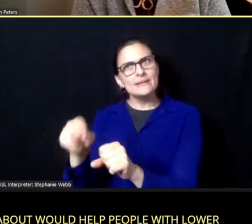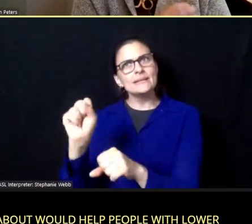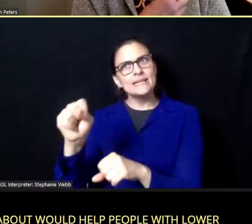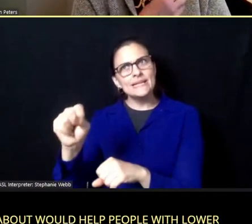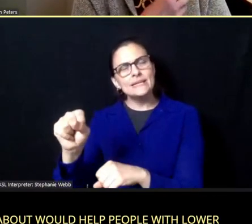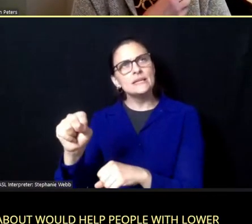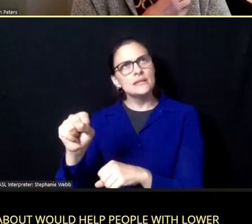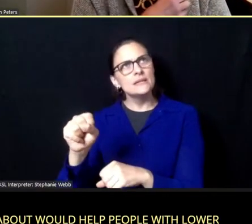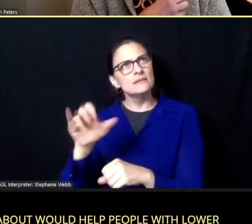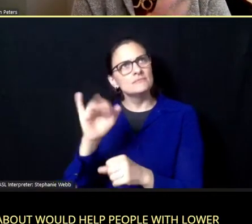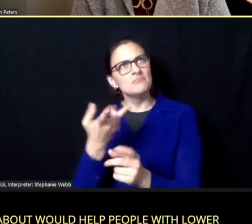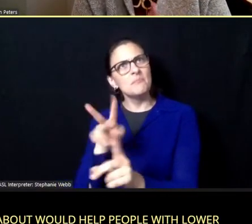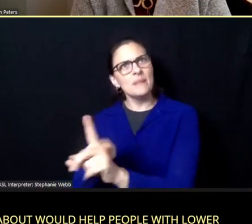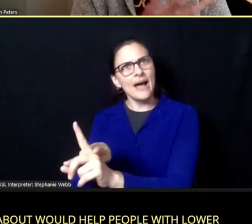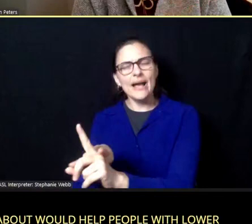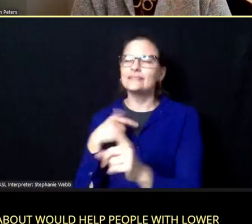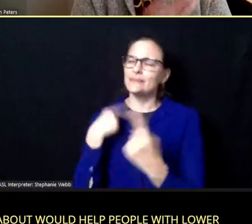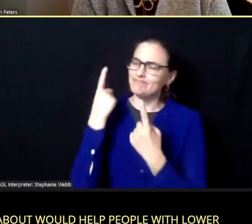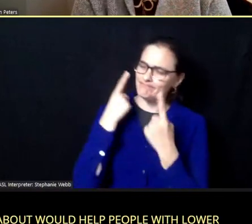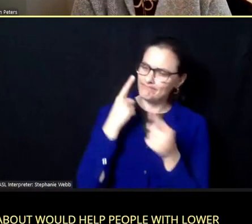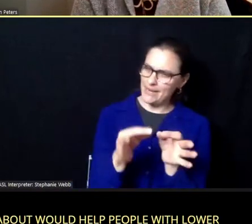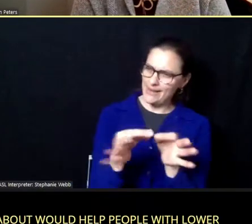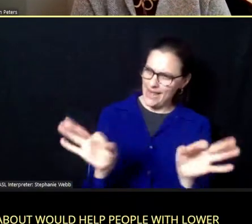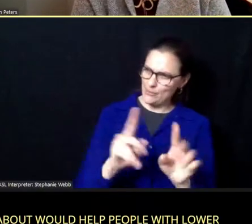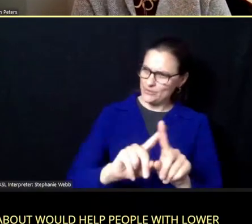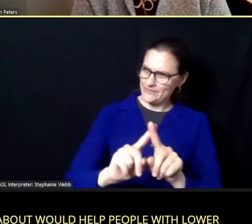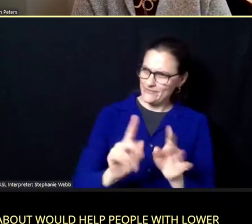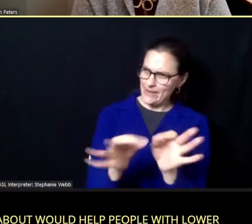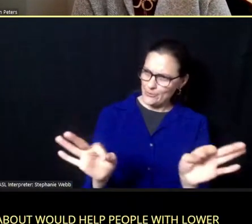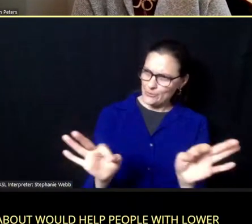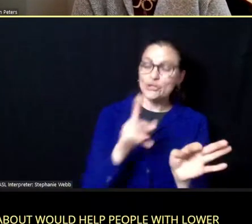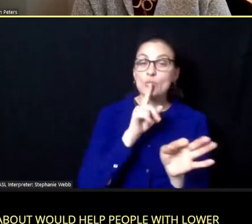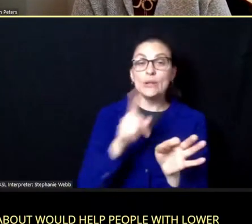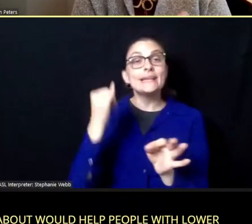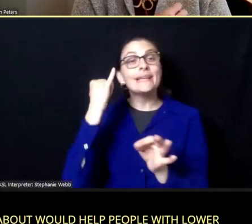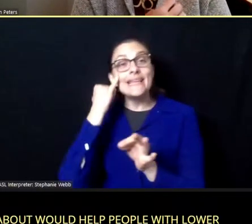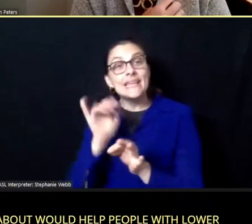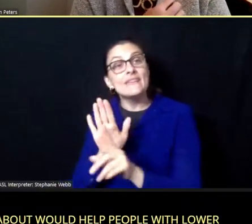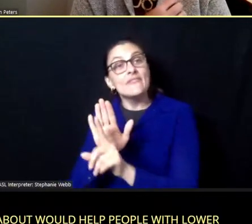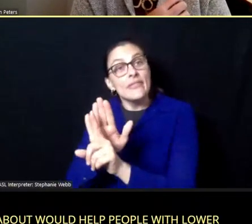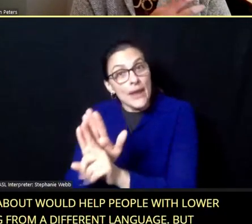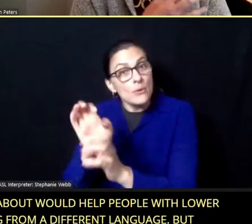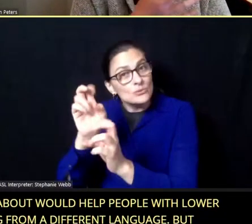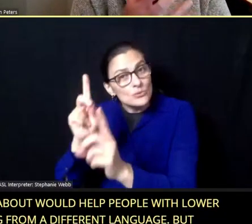less information, crunching those numbers for them rather than asking them to do it,